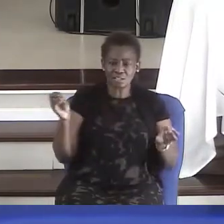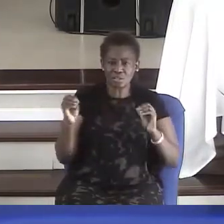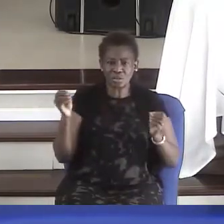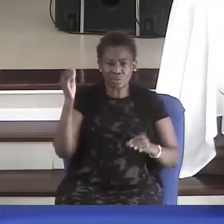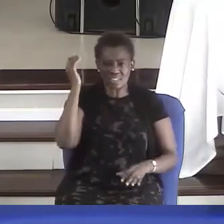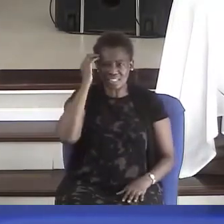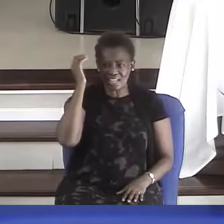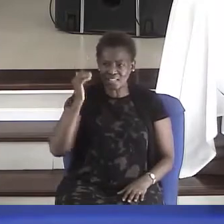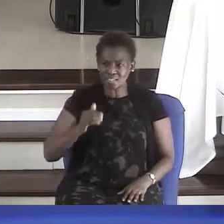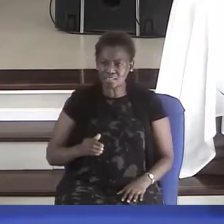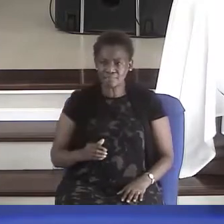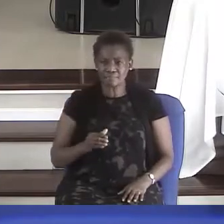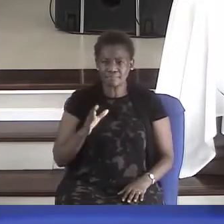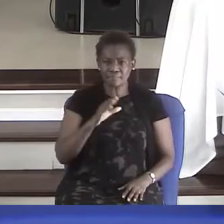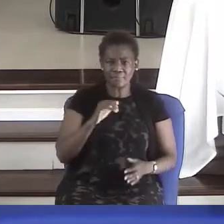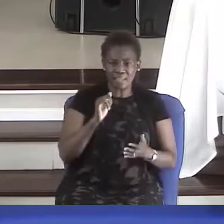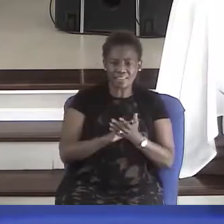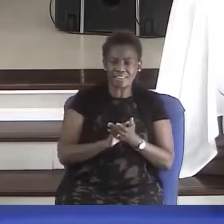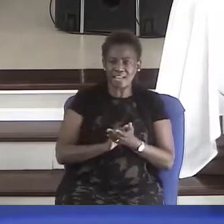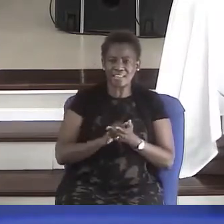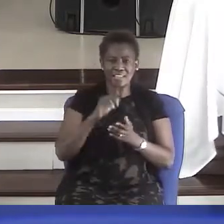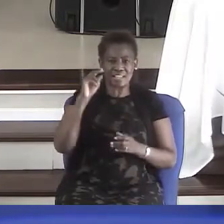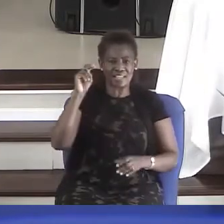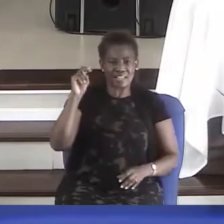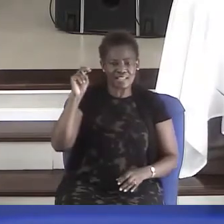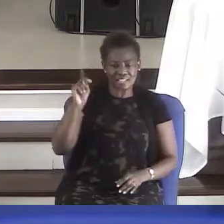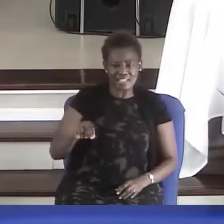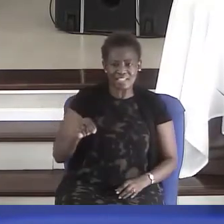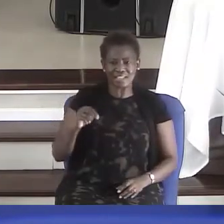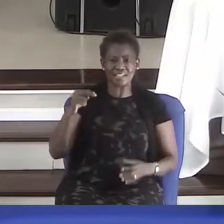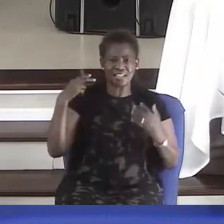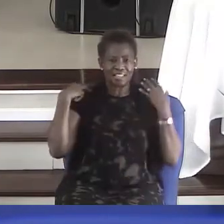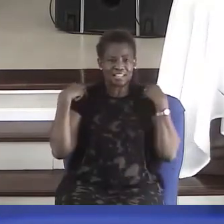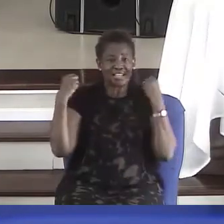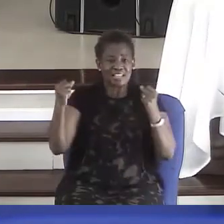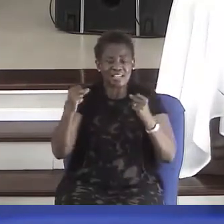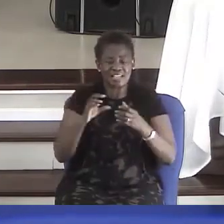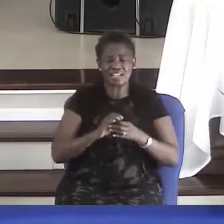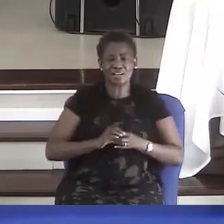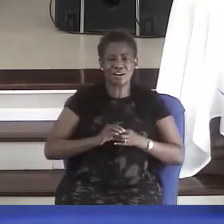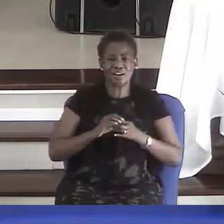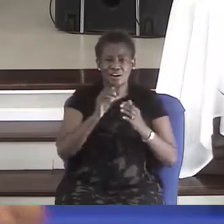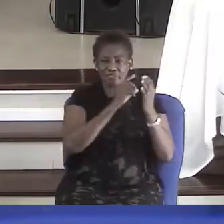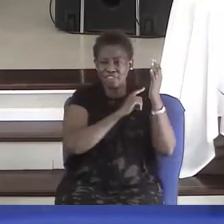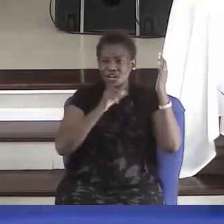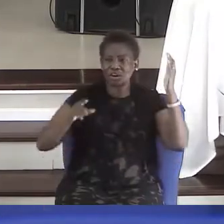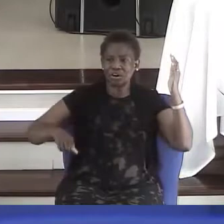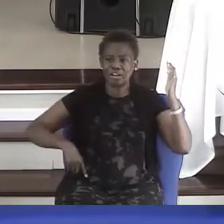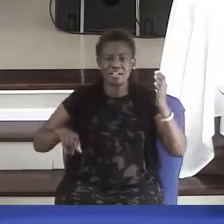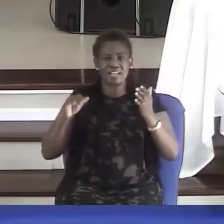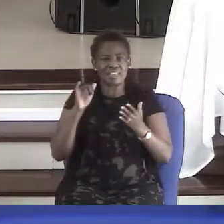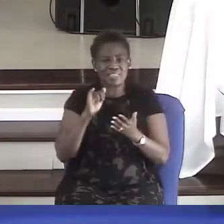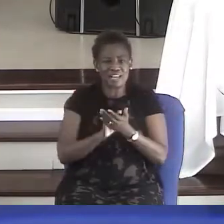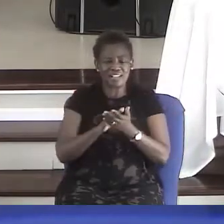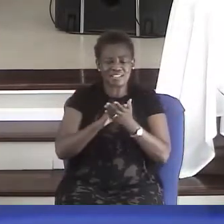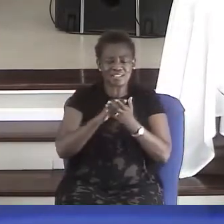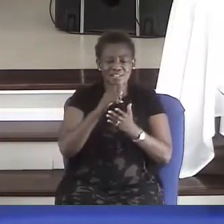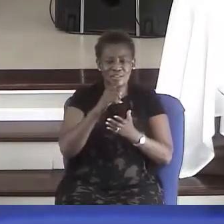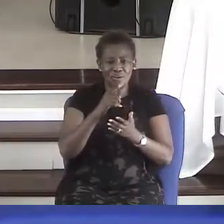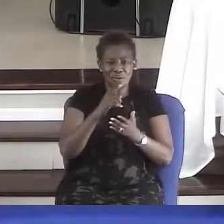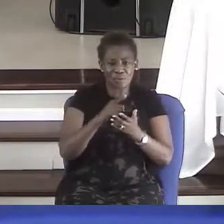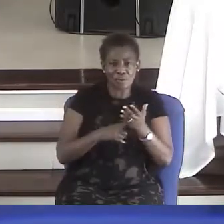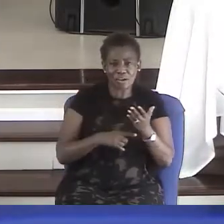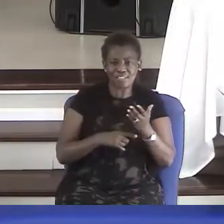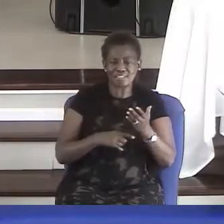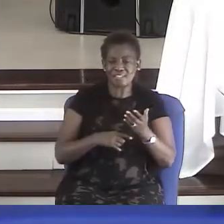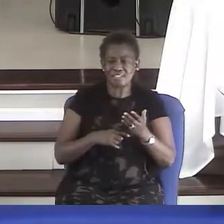And that they need the healing of the Lord. That's what we find in the passage when he cried out in chapter 6